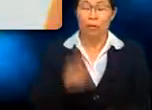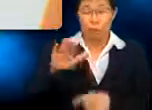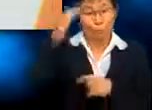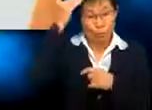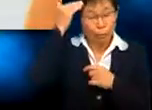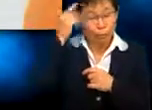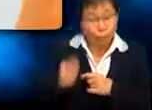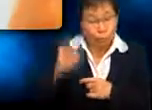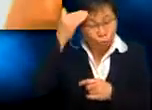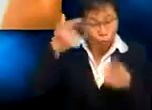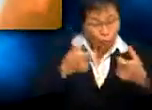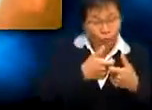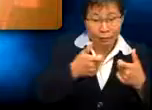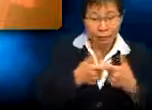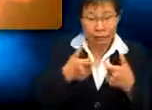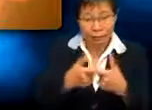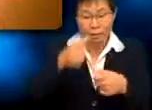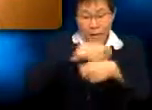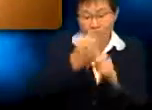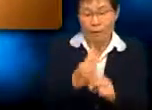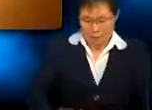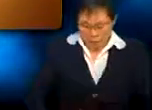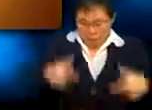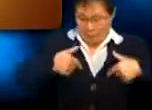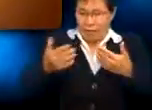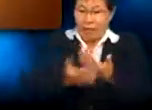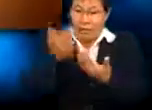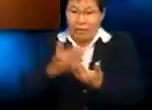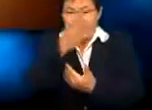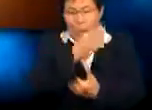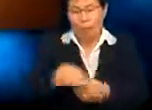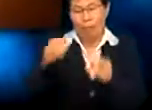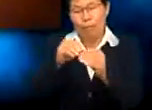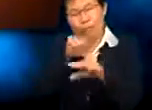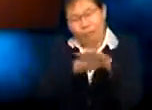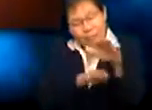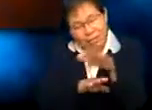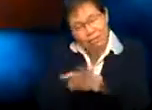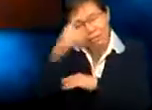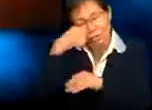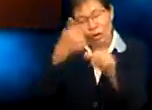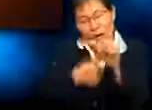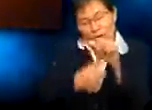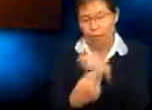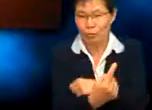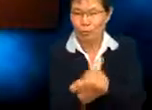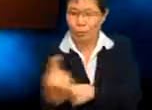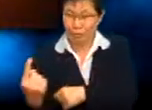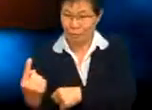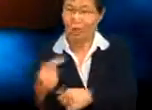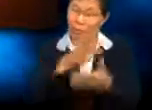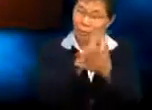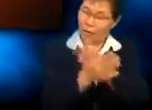You know, electricity made life easier and more comfortable for everyone.